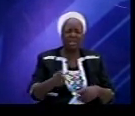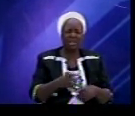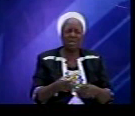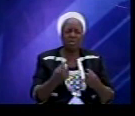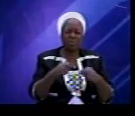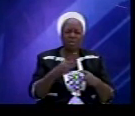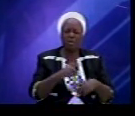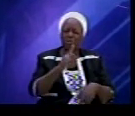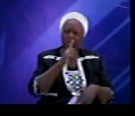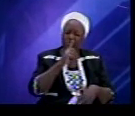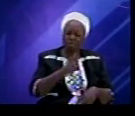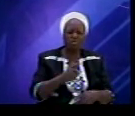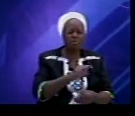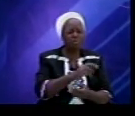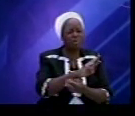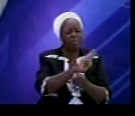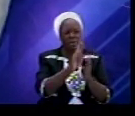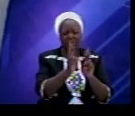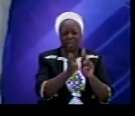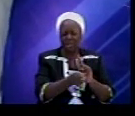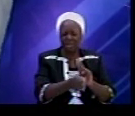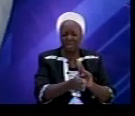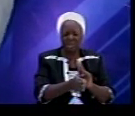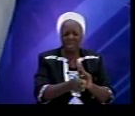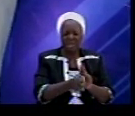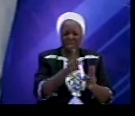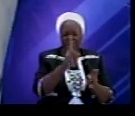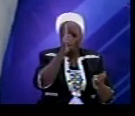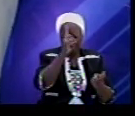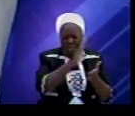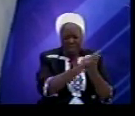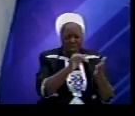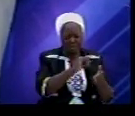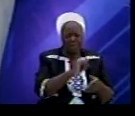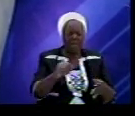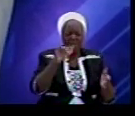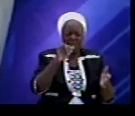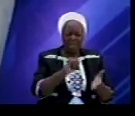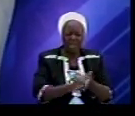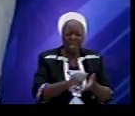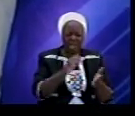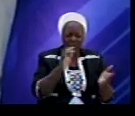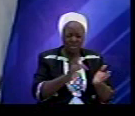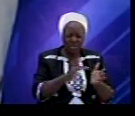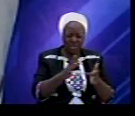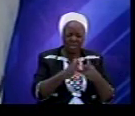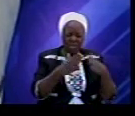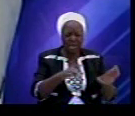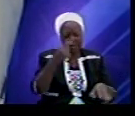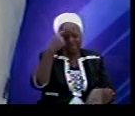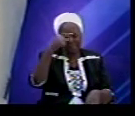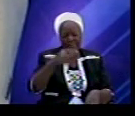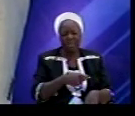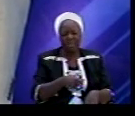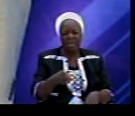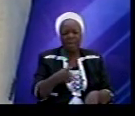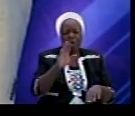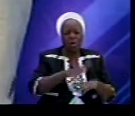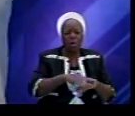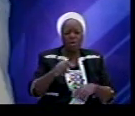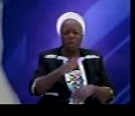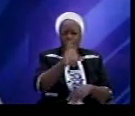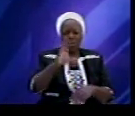genuine repentance, believing that Jesus died for them on the cross of